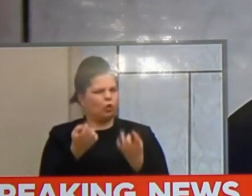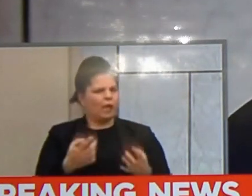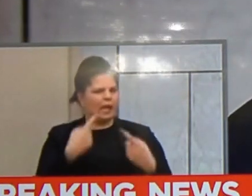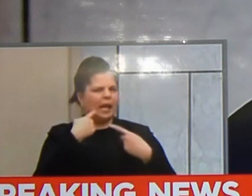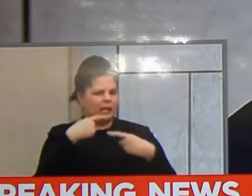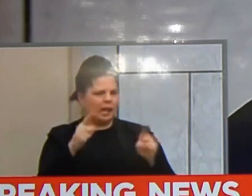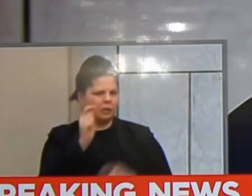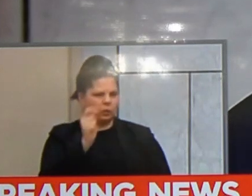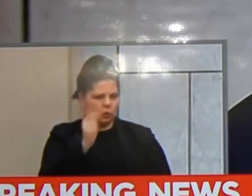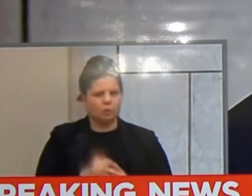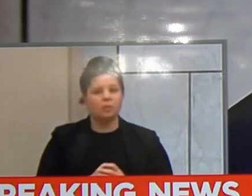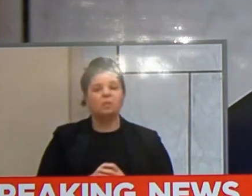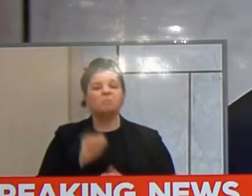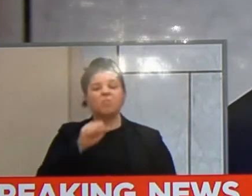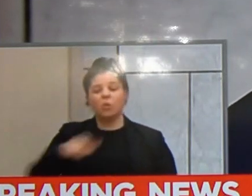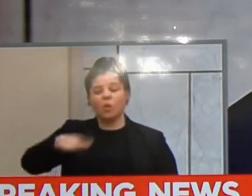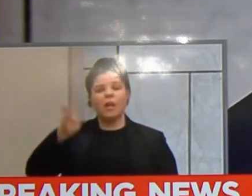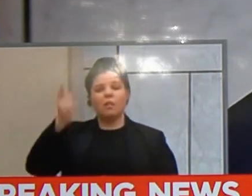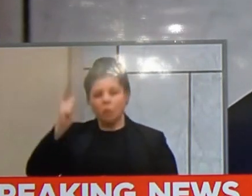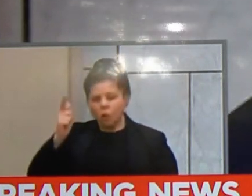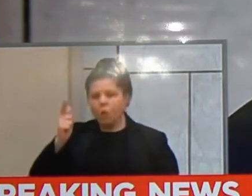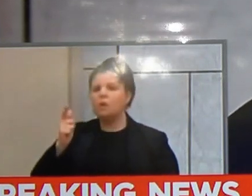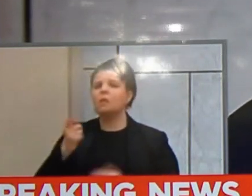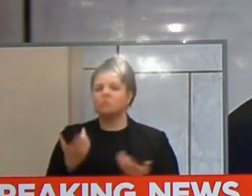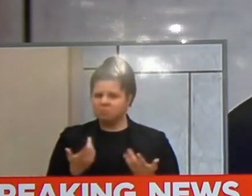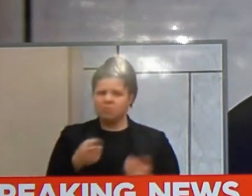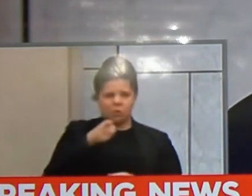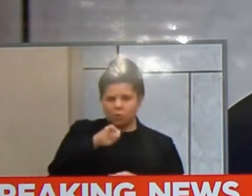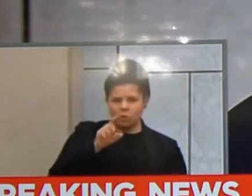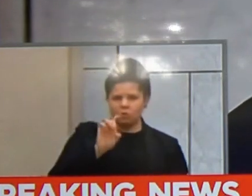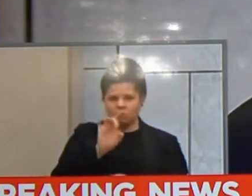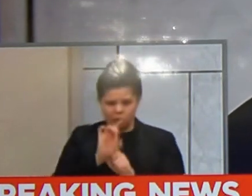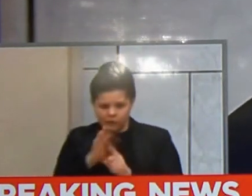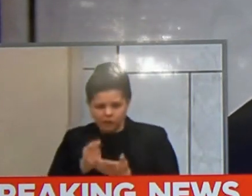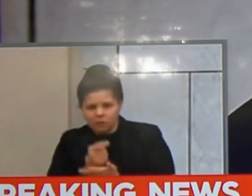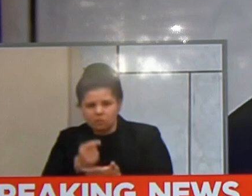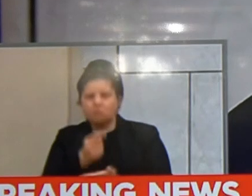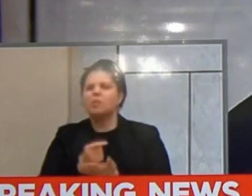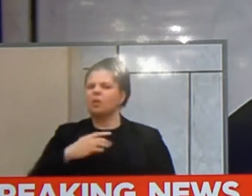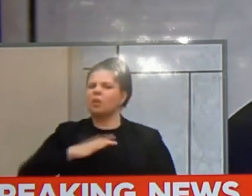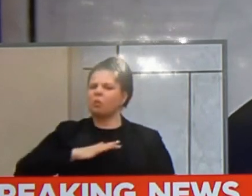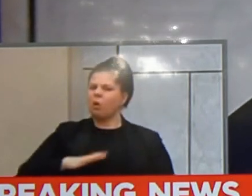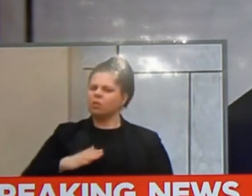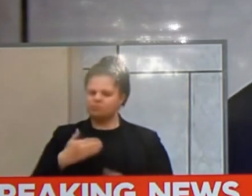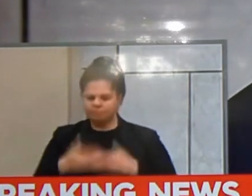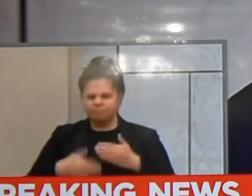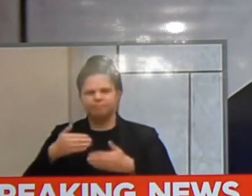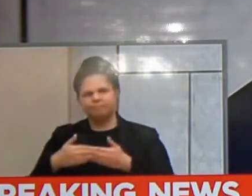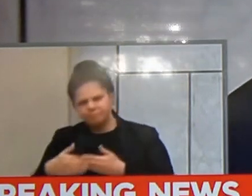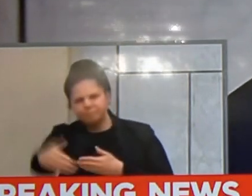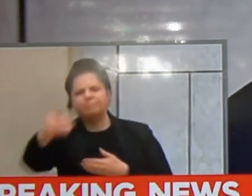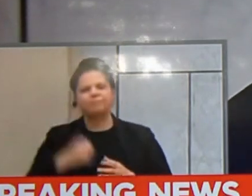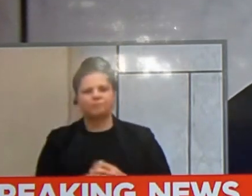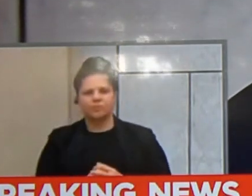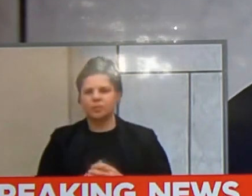landlord to ensure that both of you, the landlord and the tenant, can get through this next period, and on the other side, be able